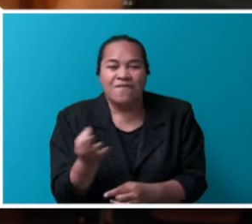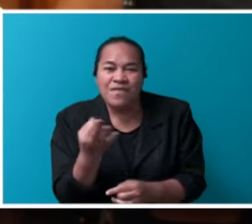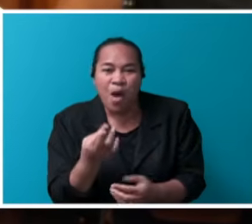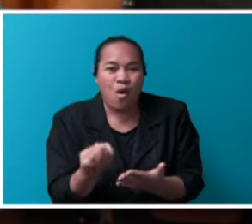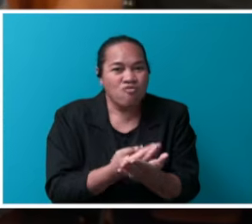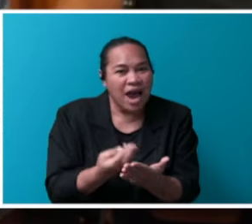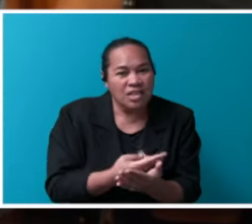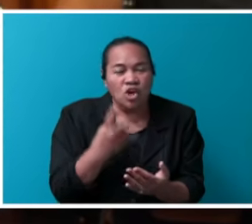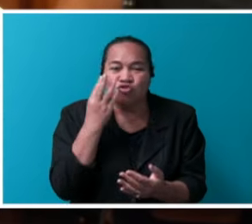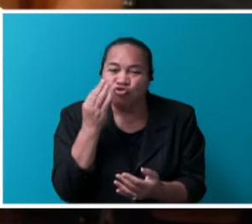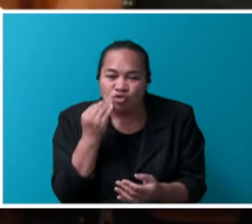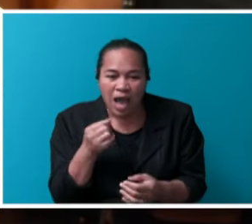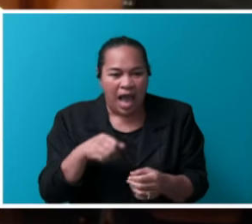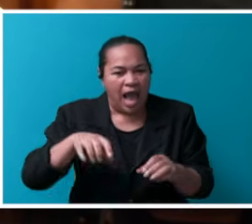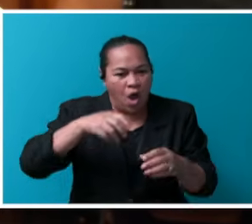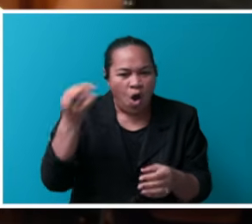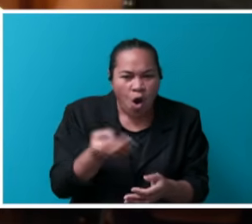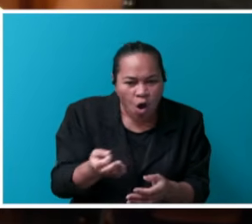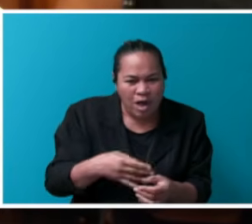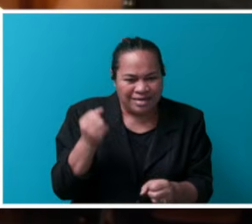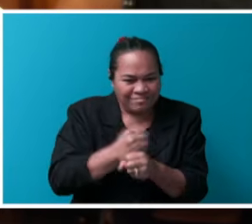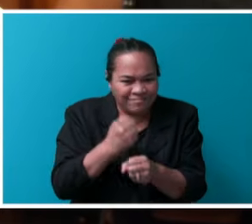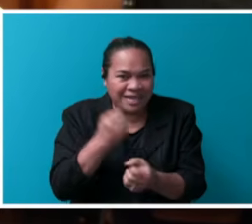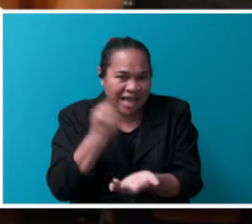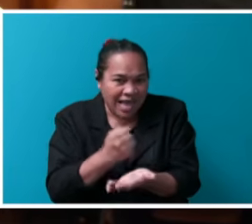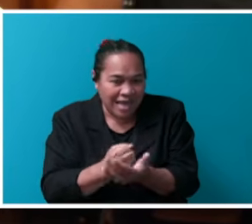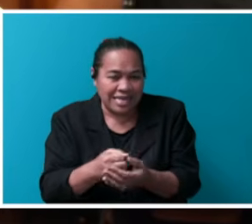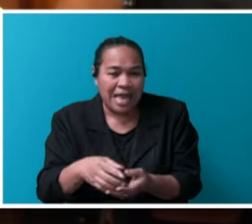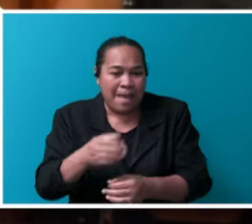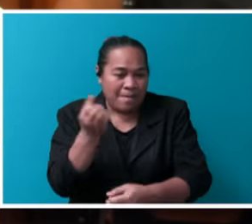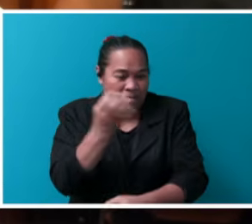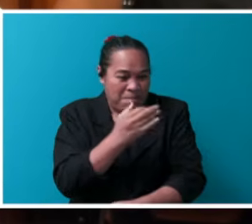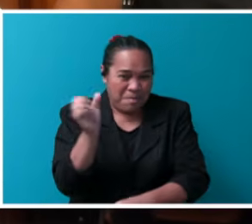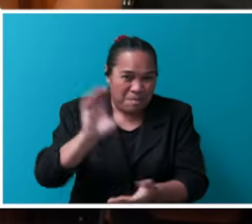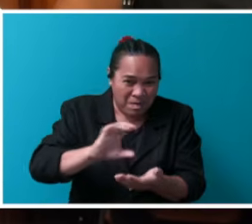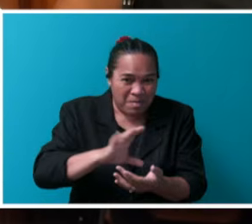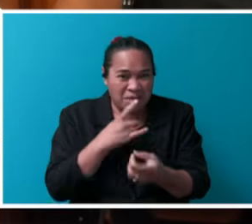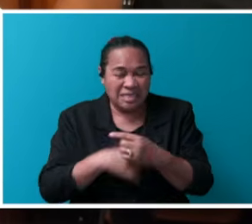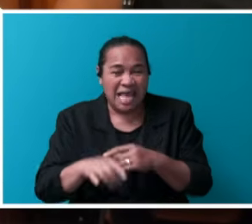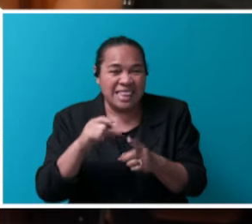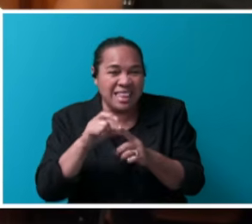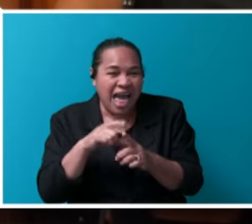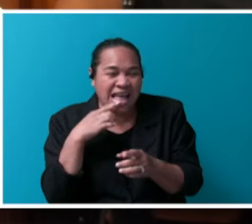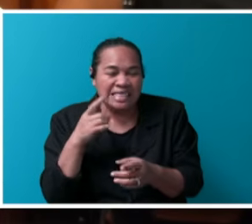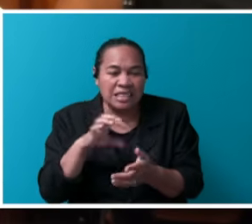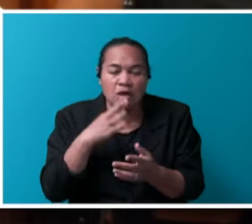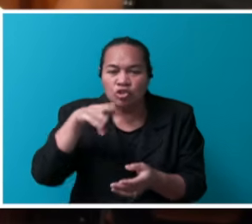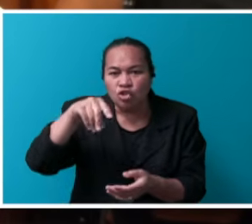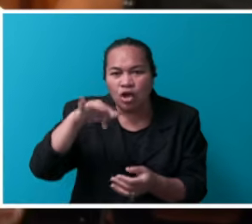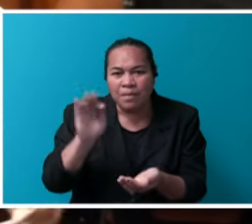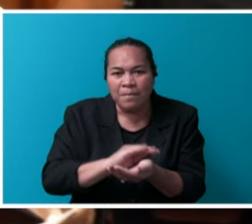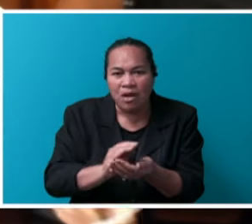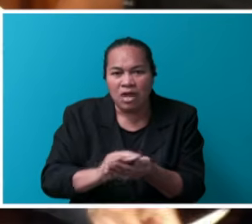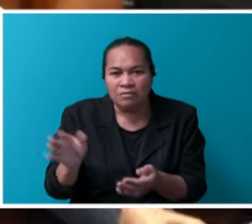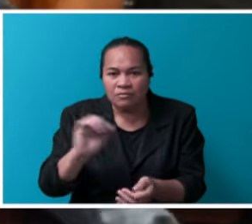canned fish, cooking oil, potato, onion, garlic, baby milk, powdered milk, liquid milk, dal, tea, salt, soap, soap powder,